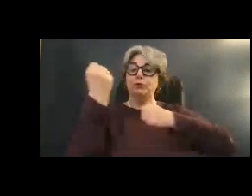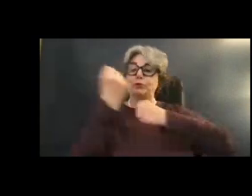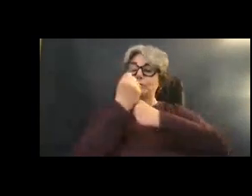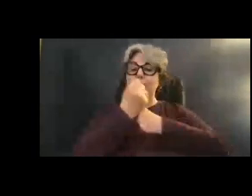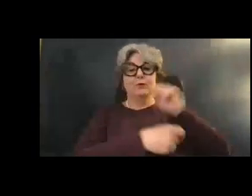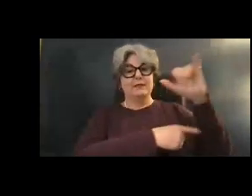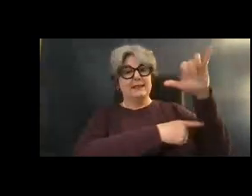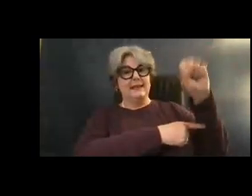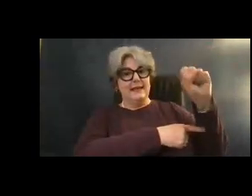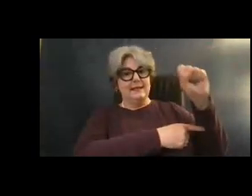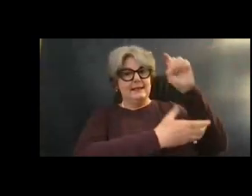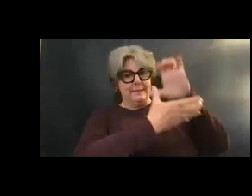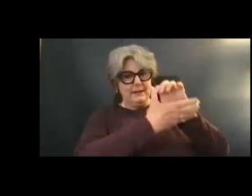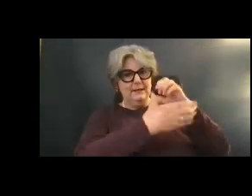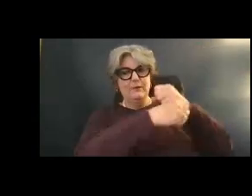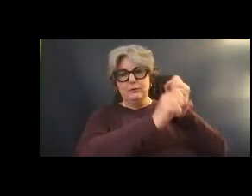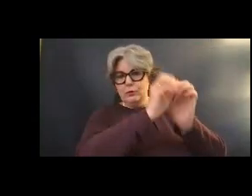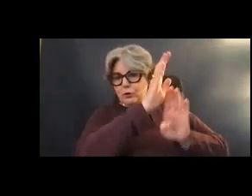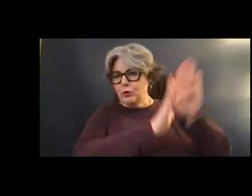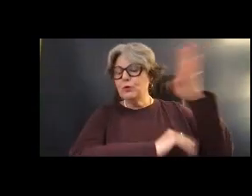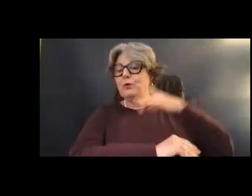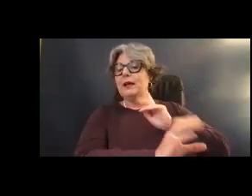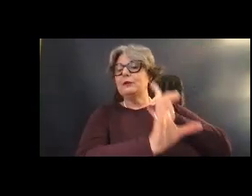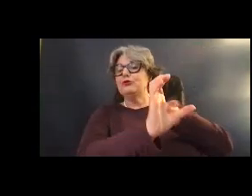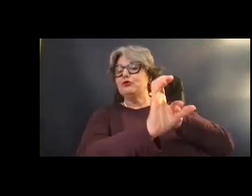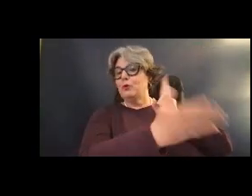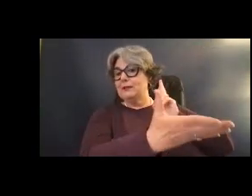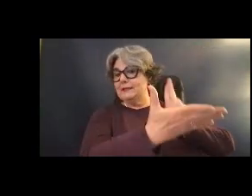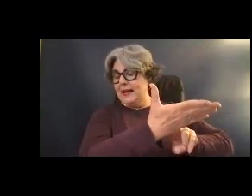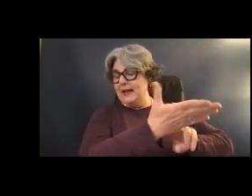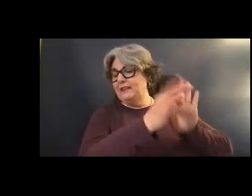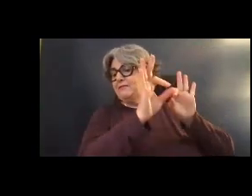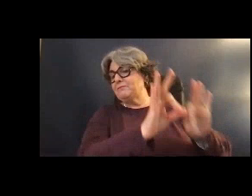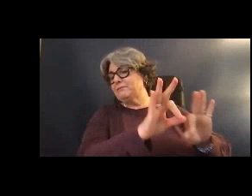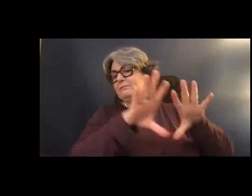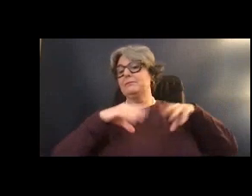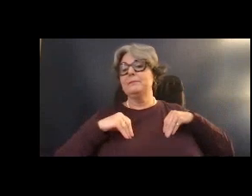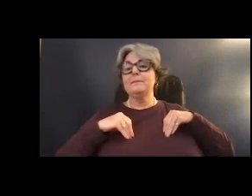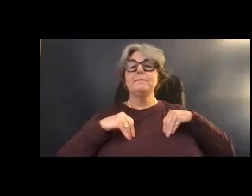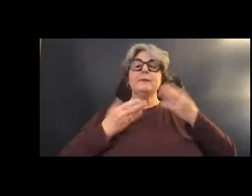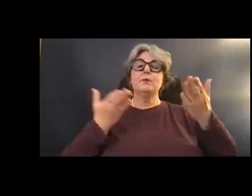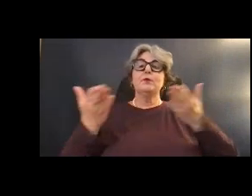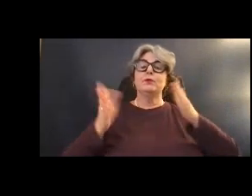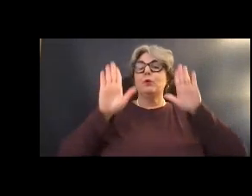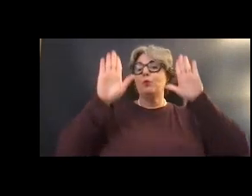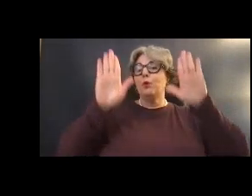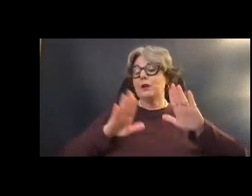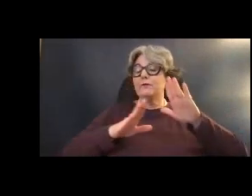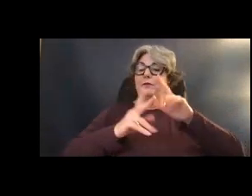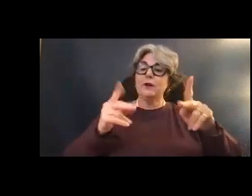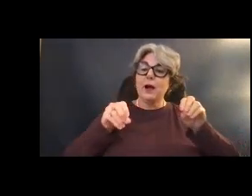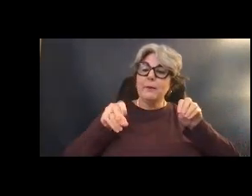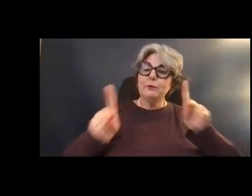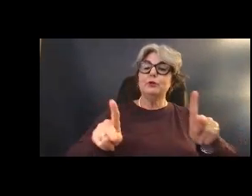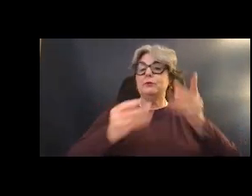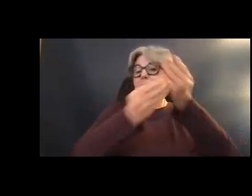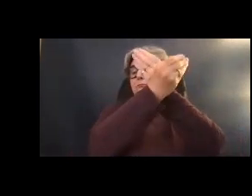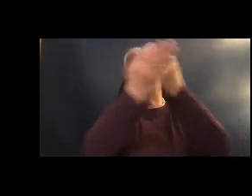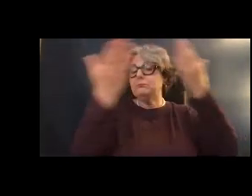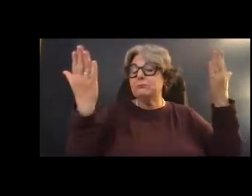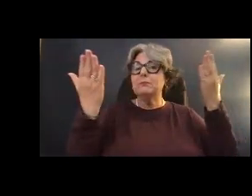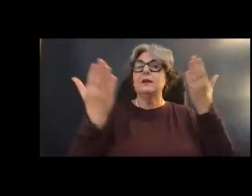I believe in productivity growth and we would like to join your coalition. The coalition serves as a wonderful platform for disseminating